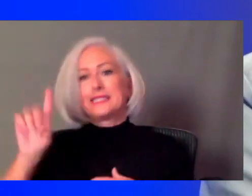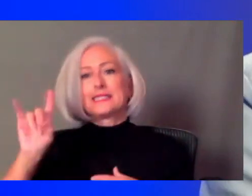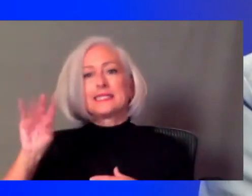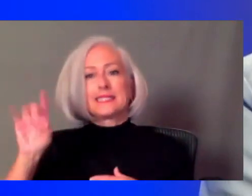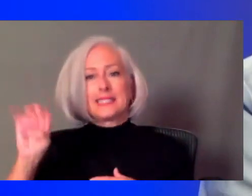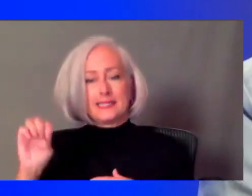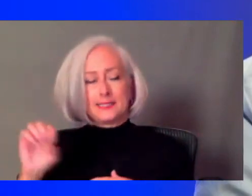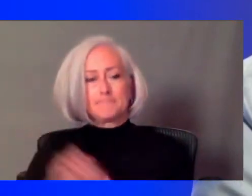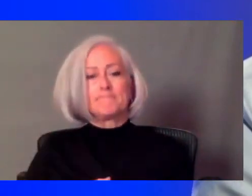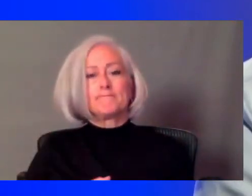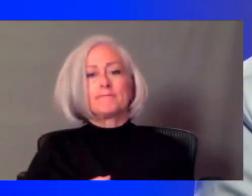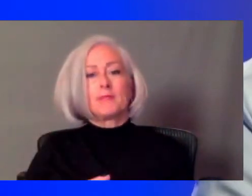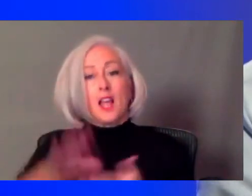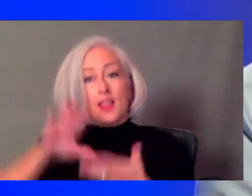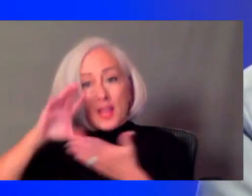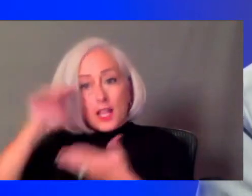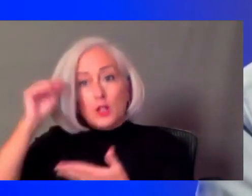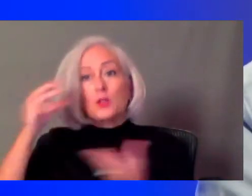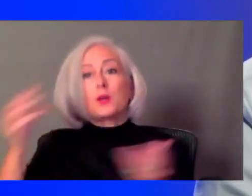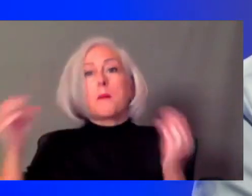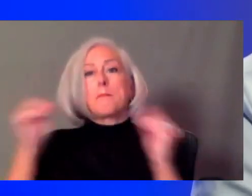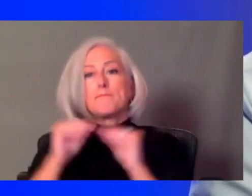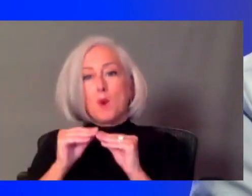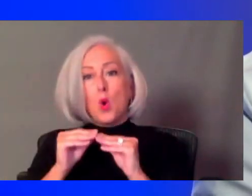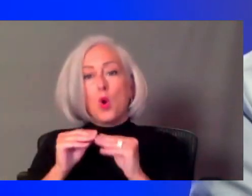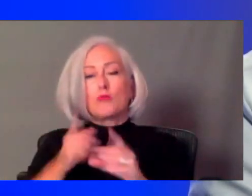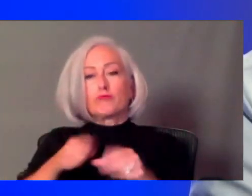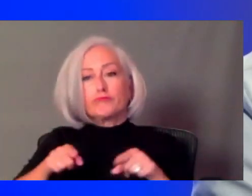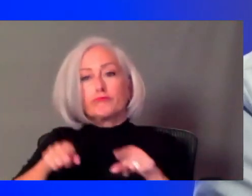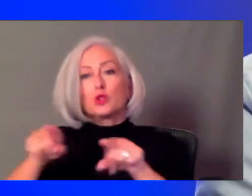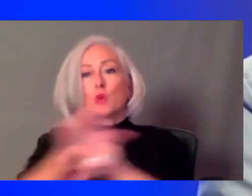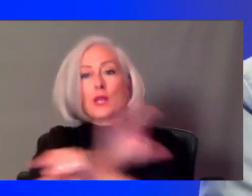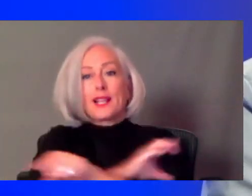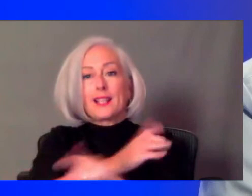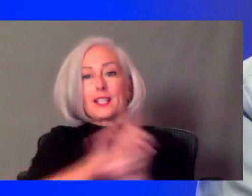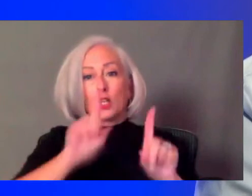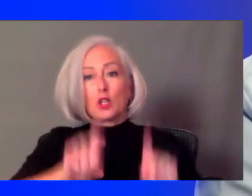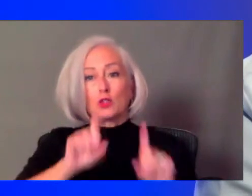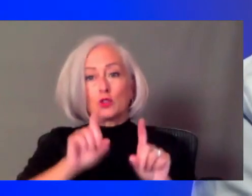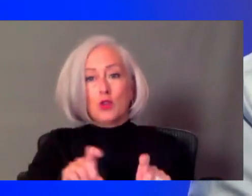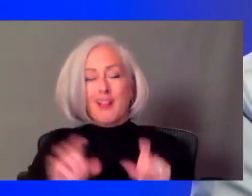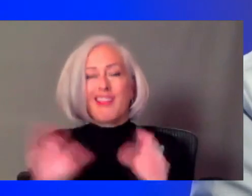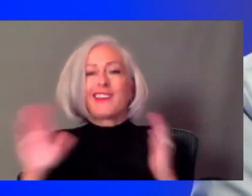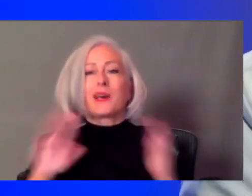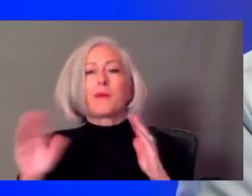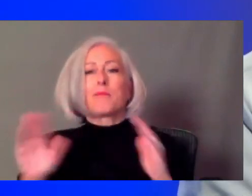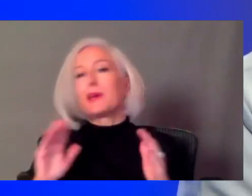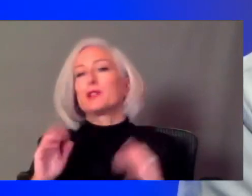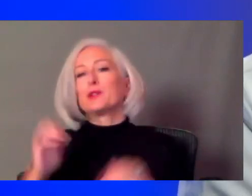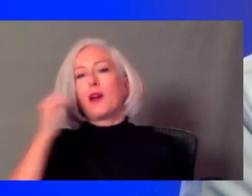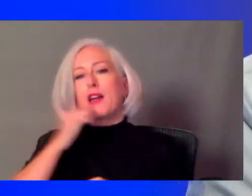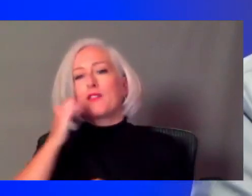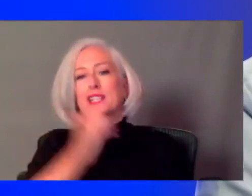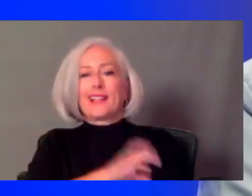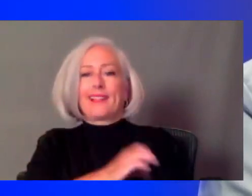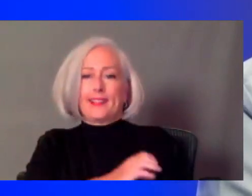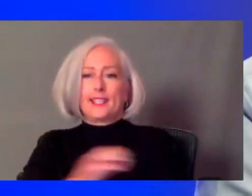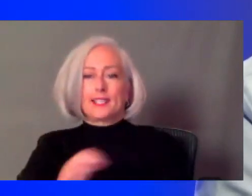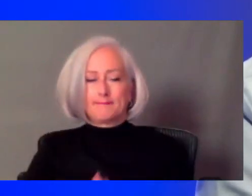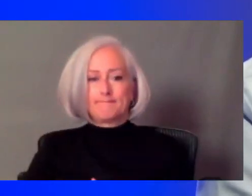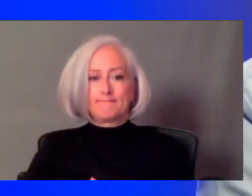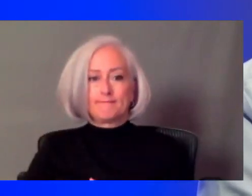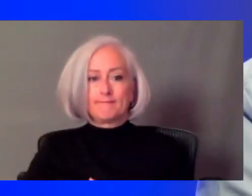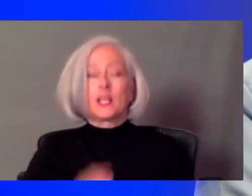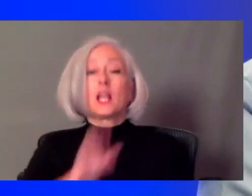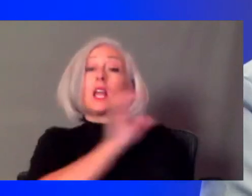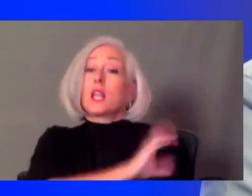draw. That's how we have to do the science. But that participation in the study itself is so important to you. It's still part of it. It's just Yep. one way you can